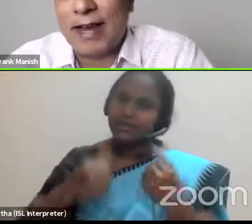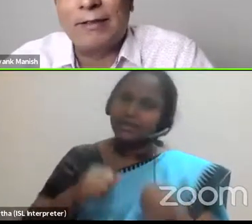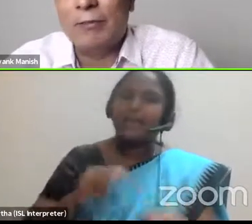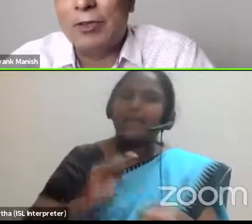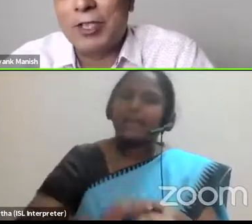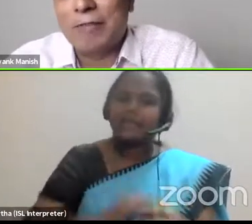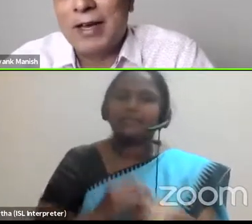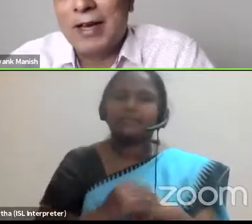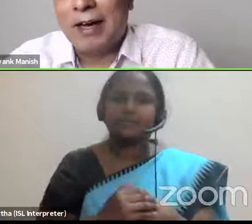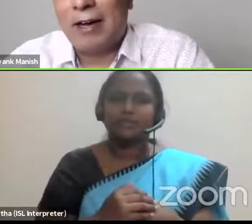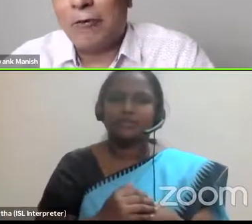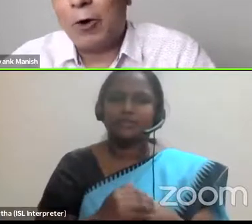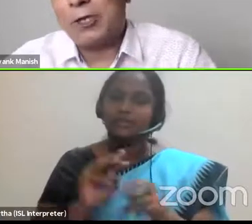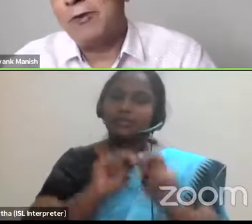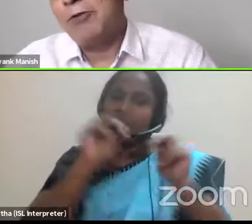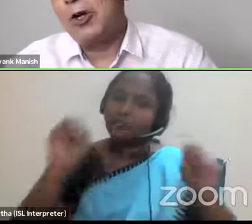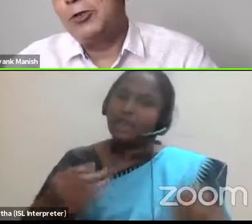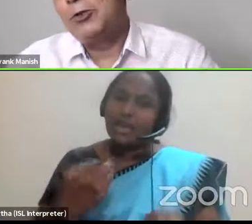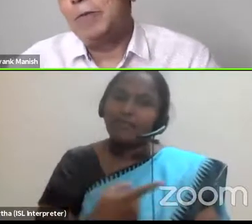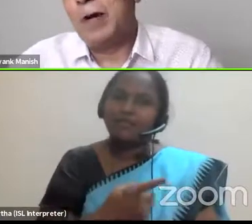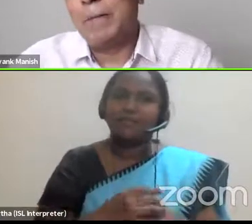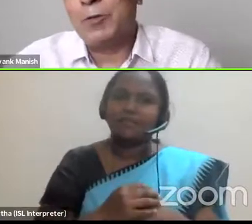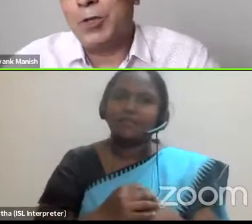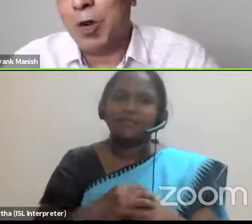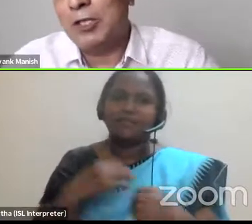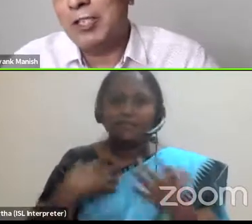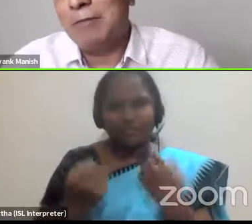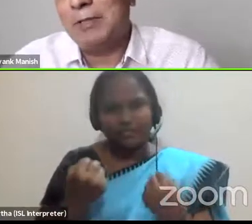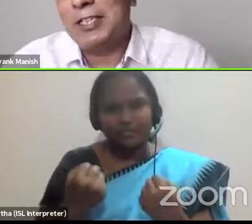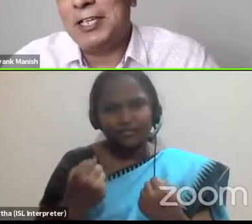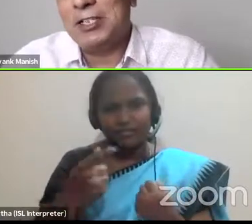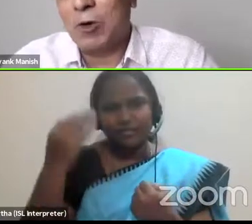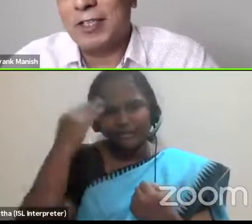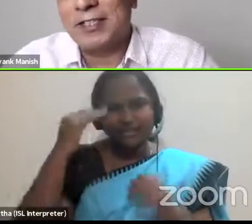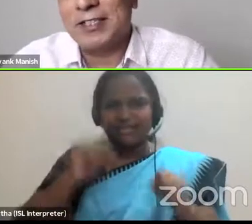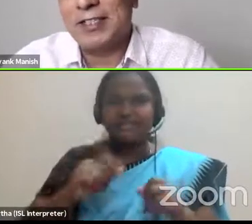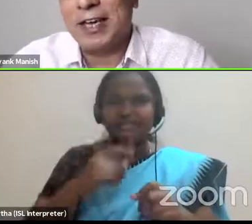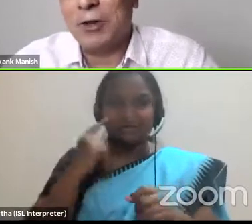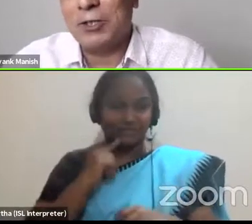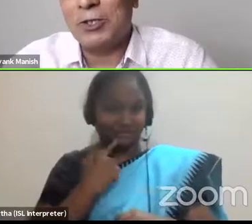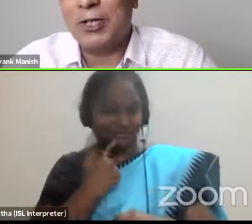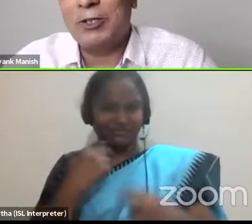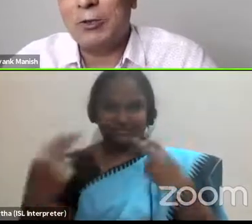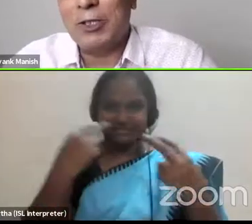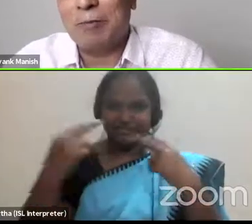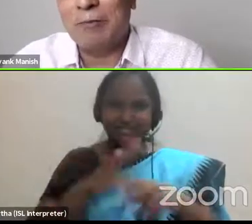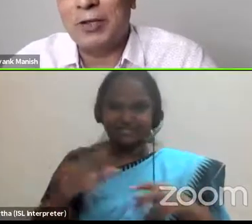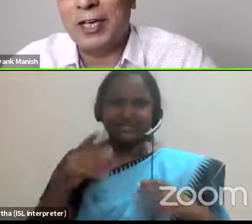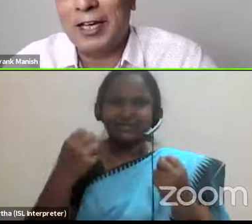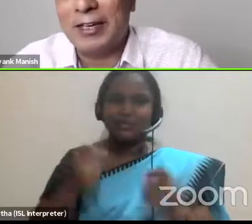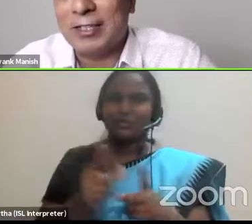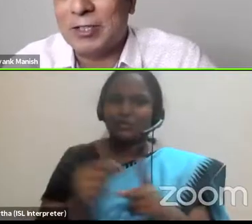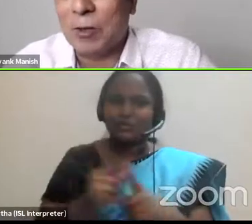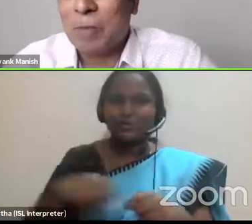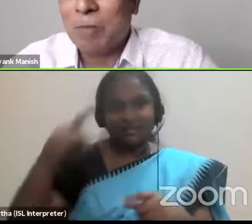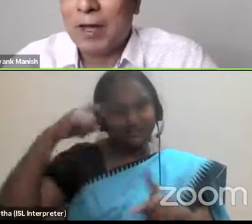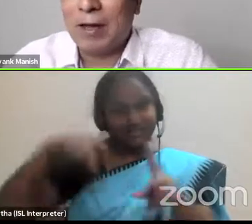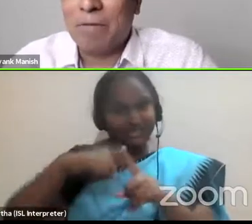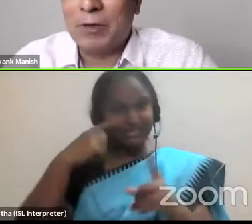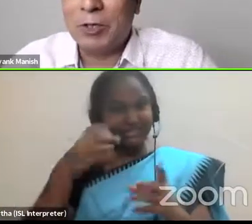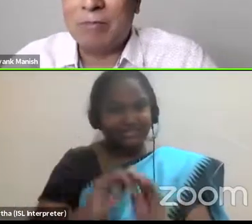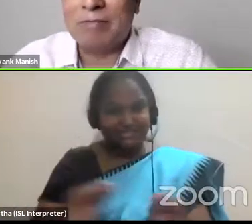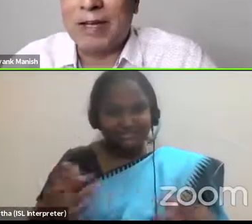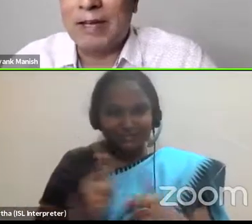experiences at the museum. Of course, we've got to, not just keep the serious audiences there. We also need to do something for the kids. So,